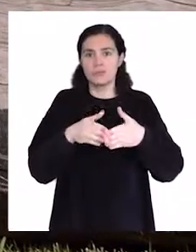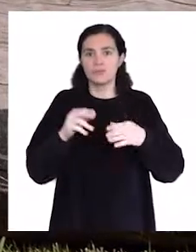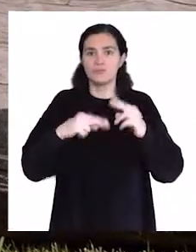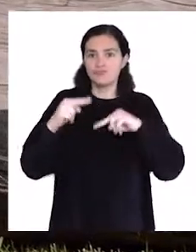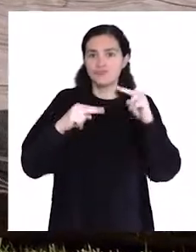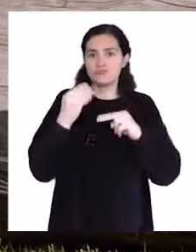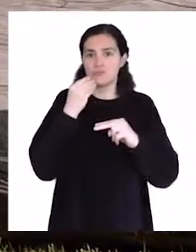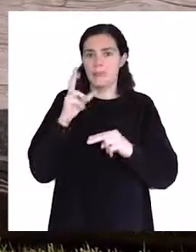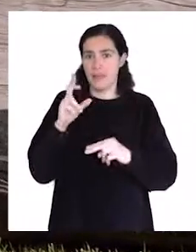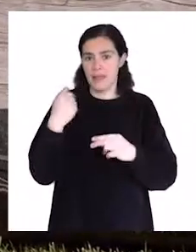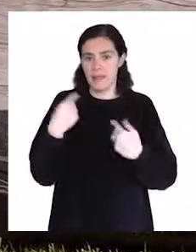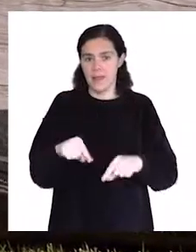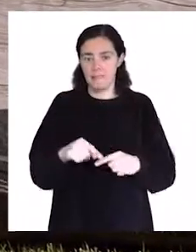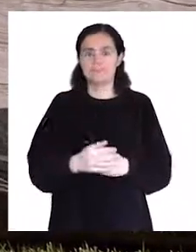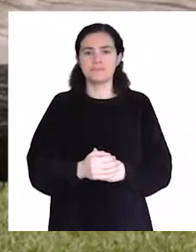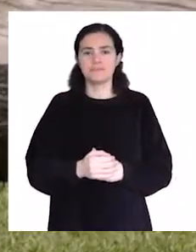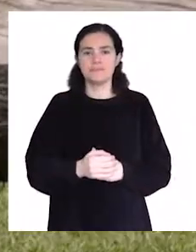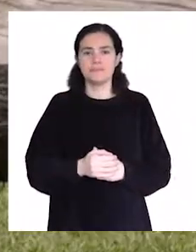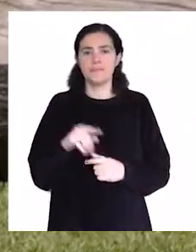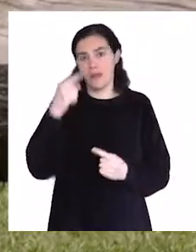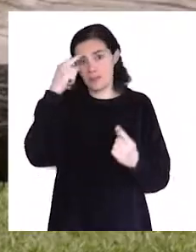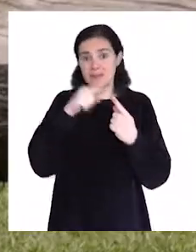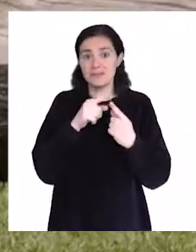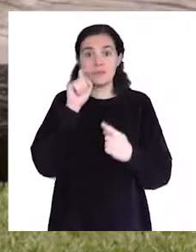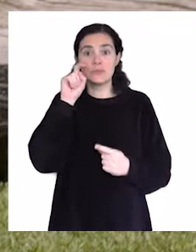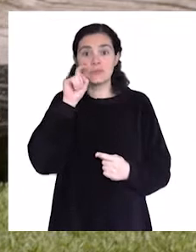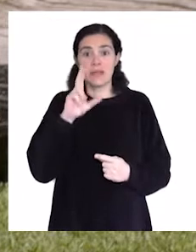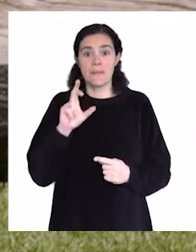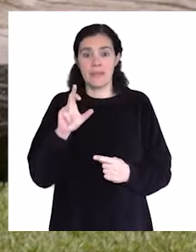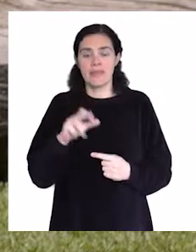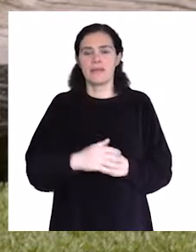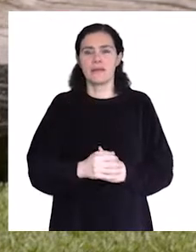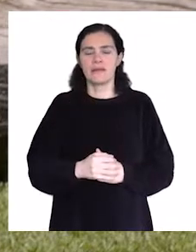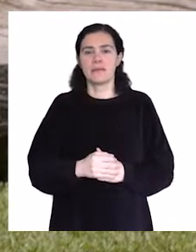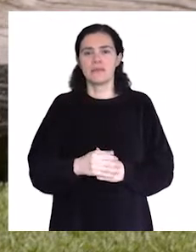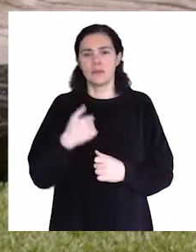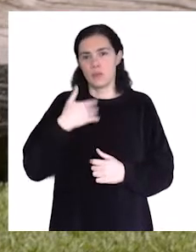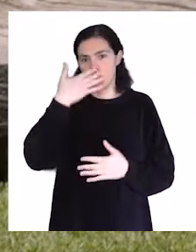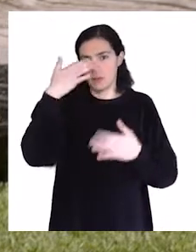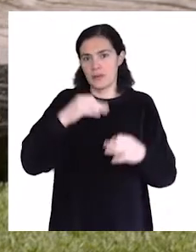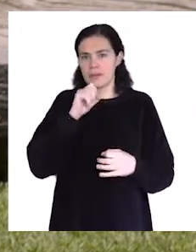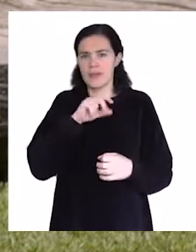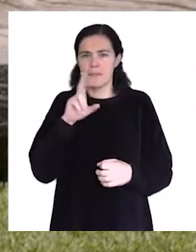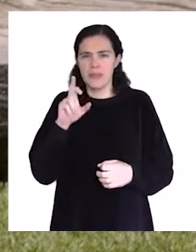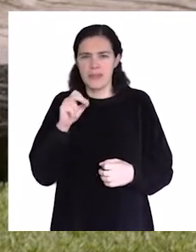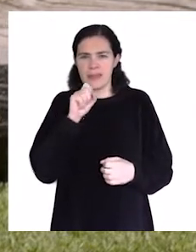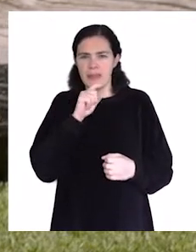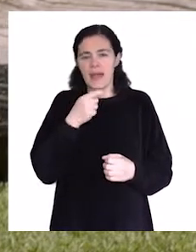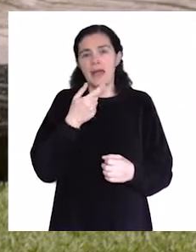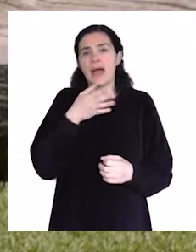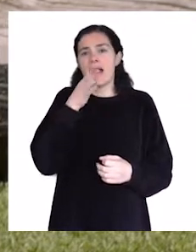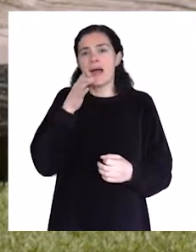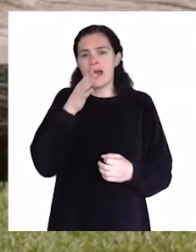boats are built out of wood, in order to protect the wood, and I believe to make